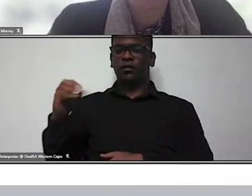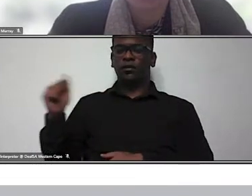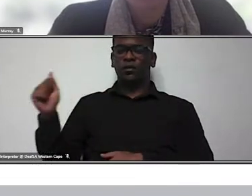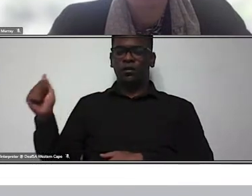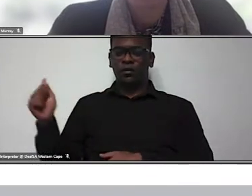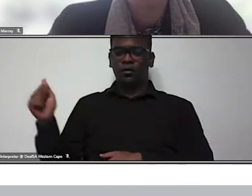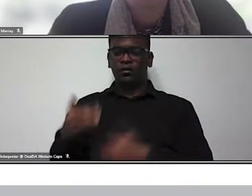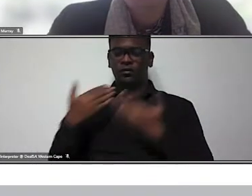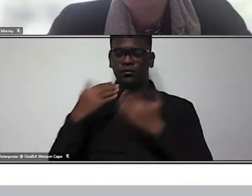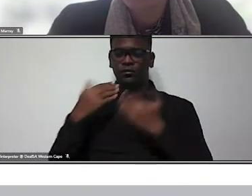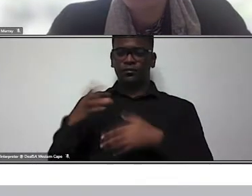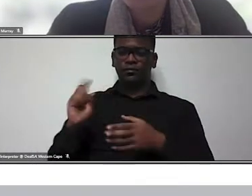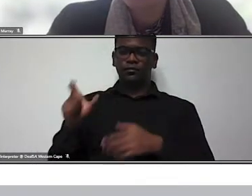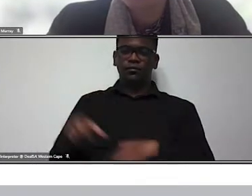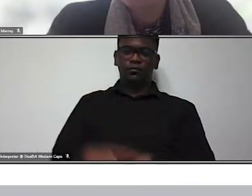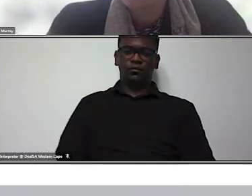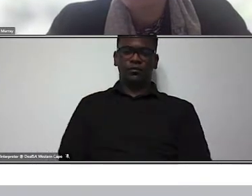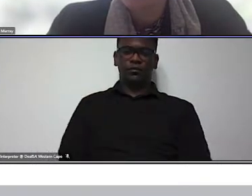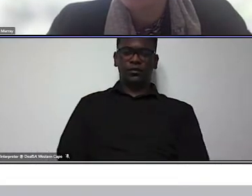Chair.